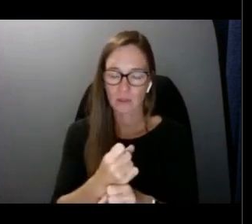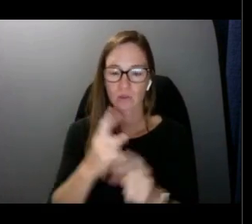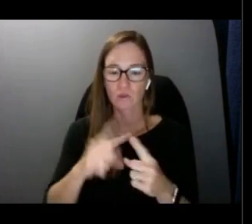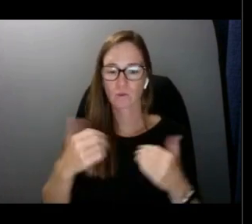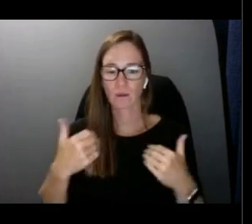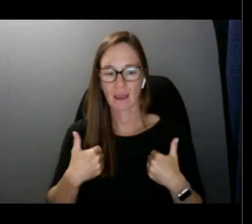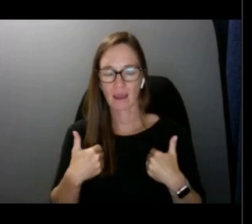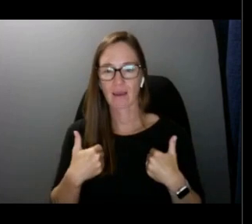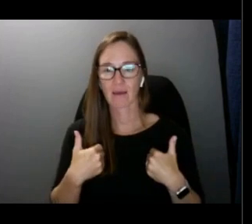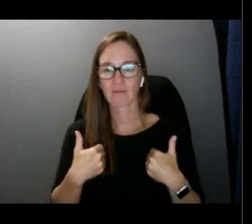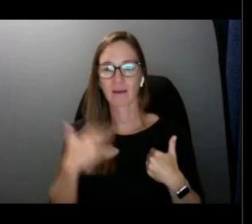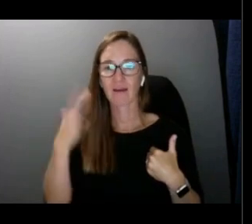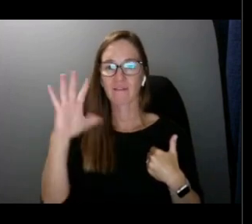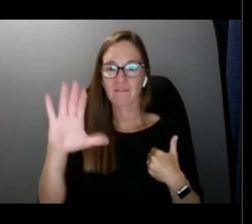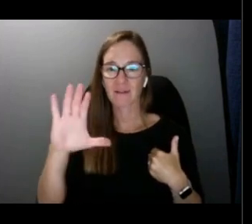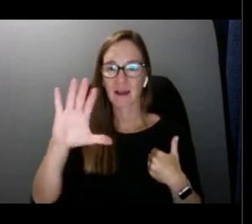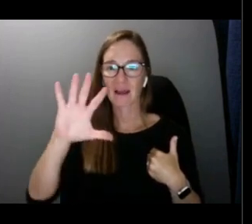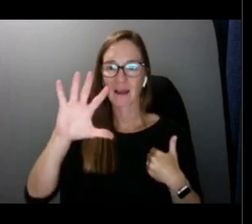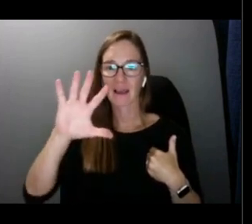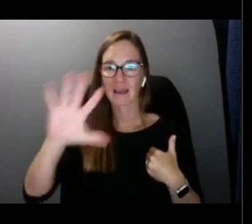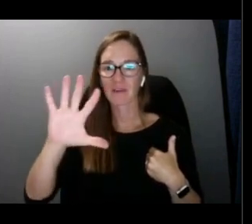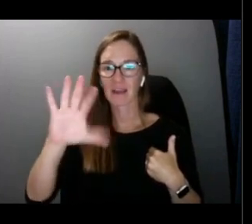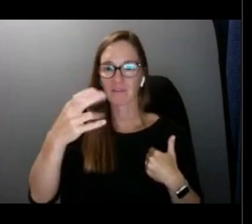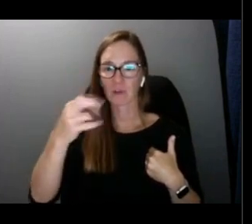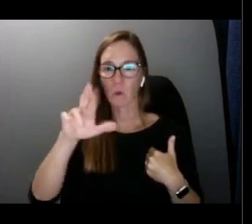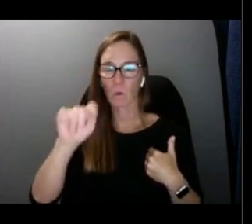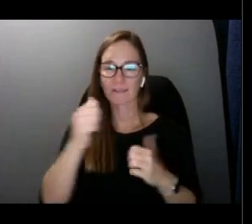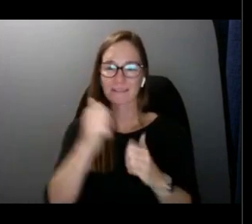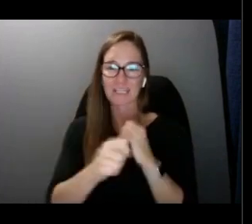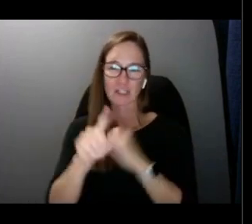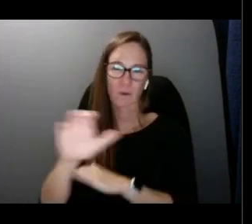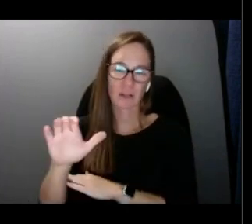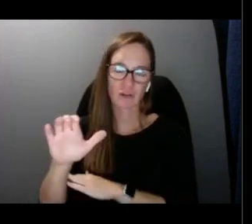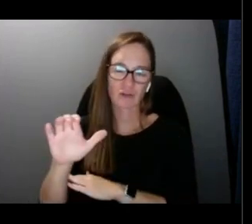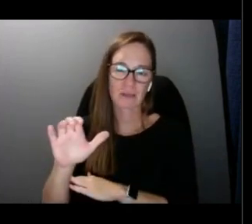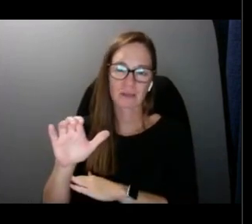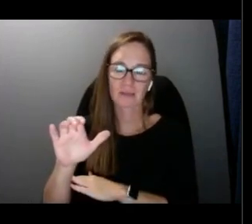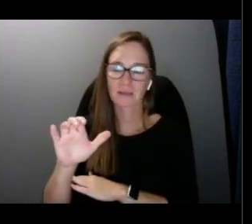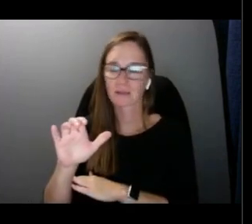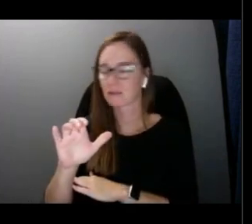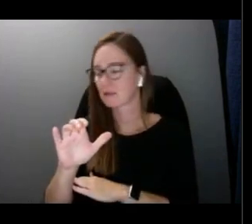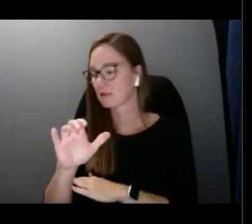have 5 cohorts, each of 100